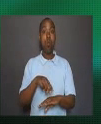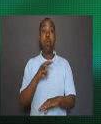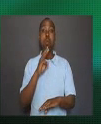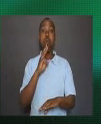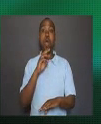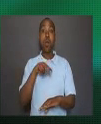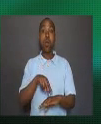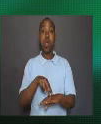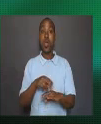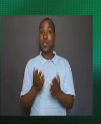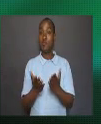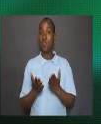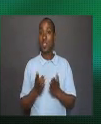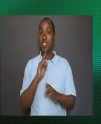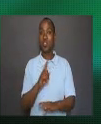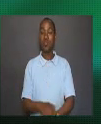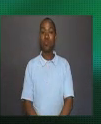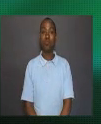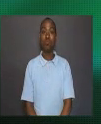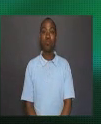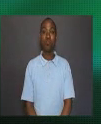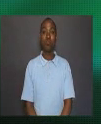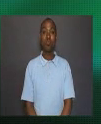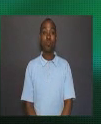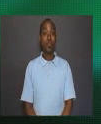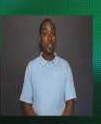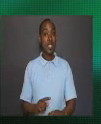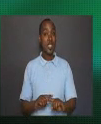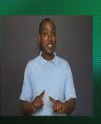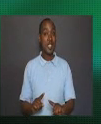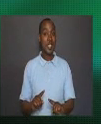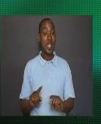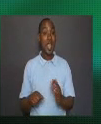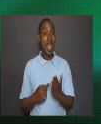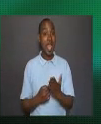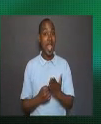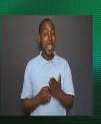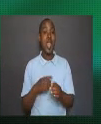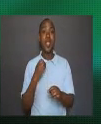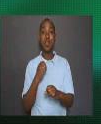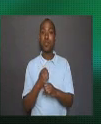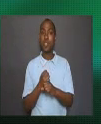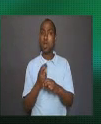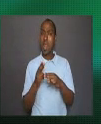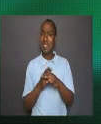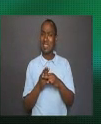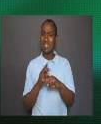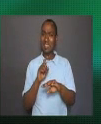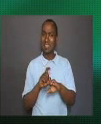is available. However, this only works for a short